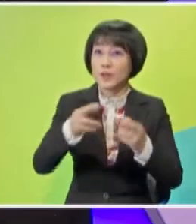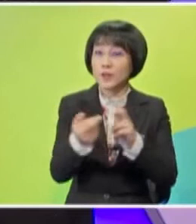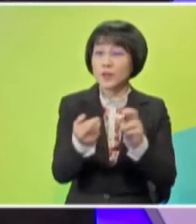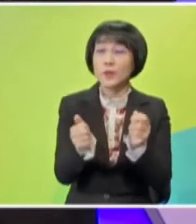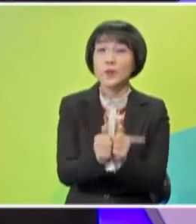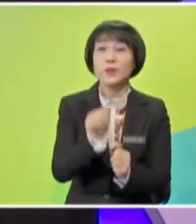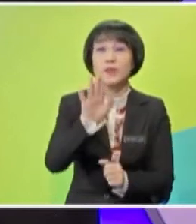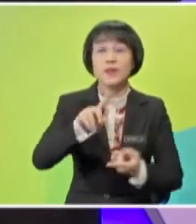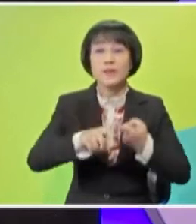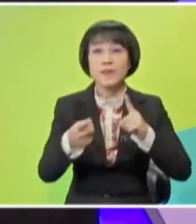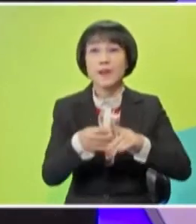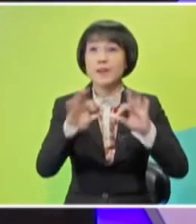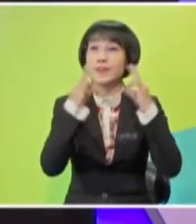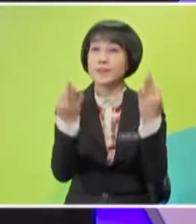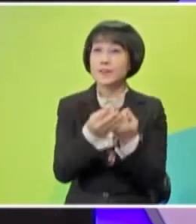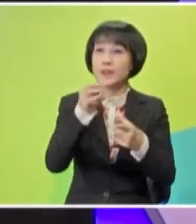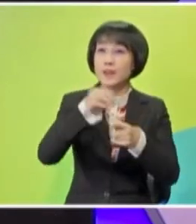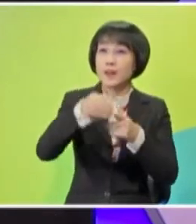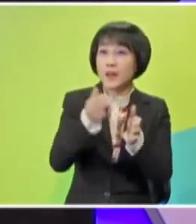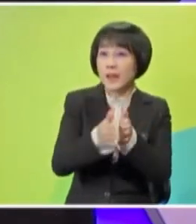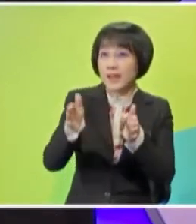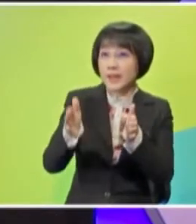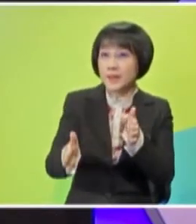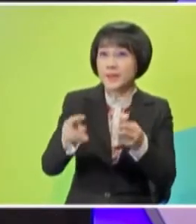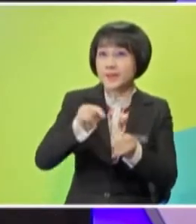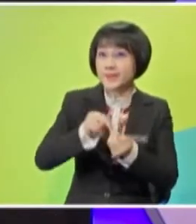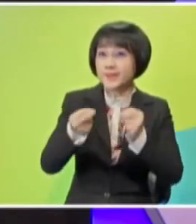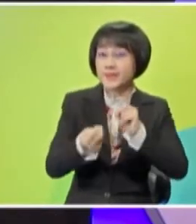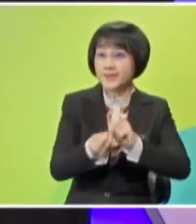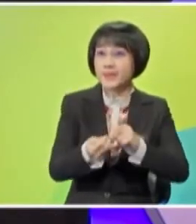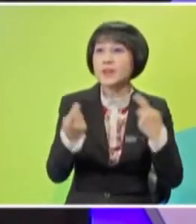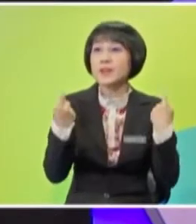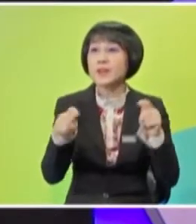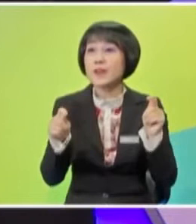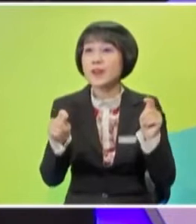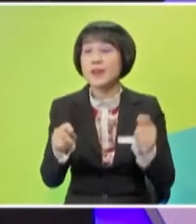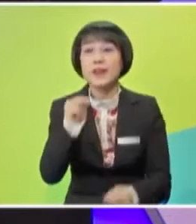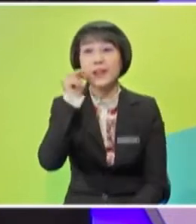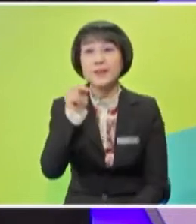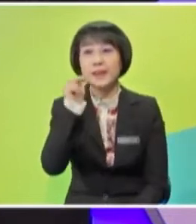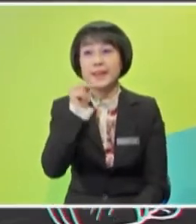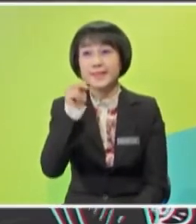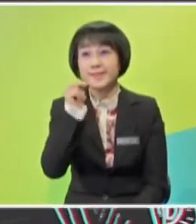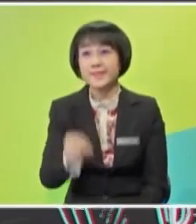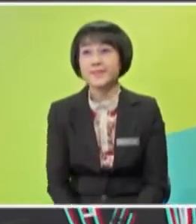family, or neighbors? We try with Nabiha.